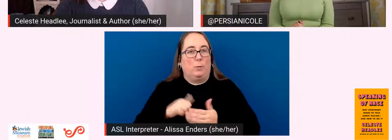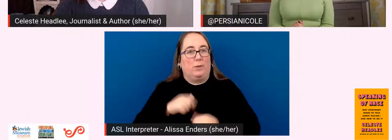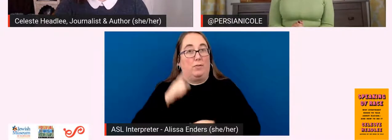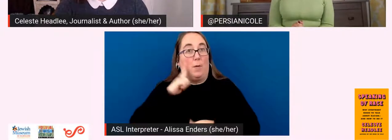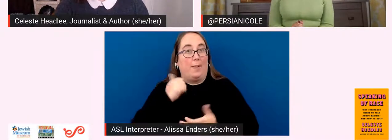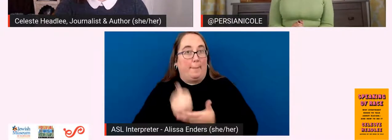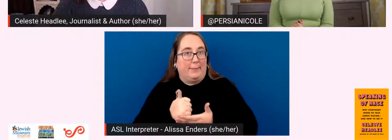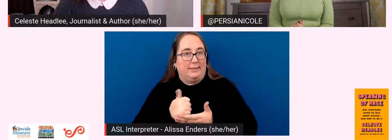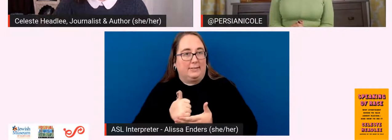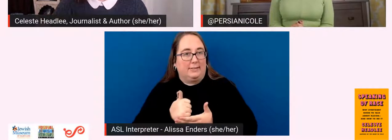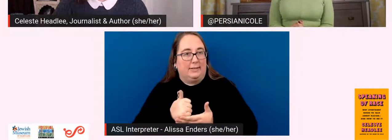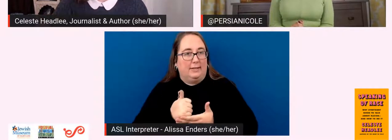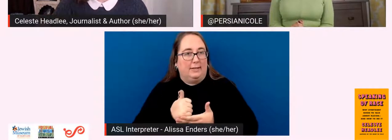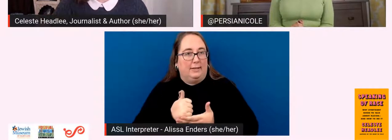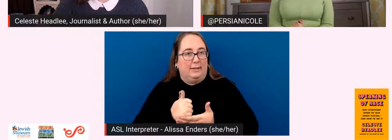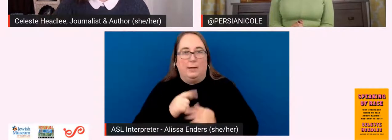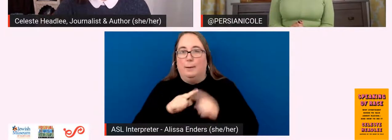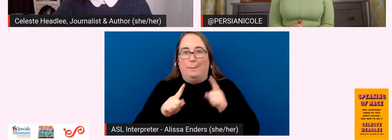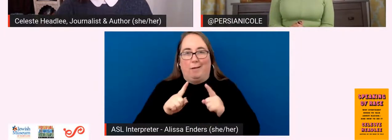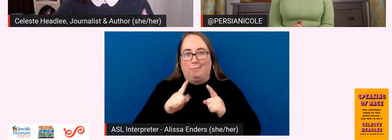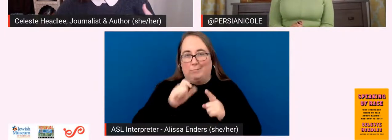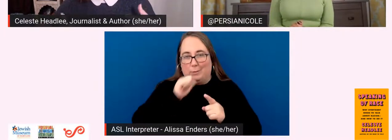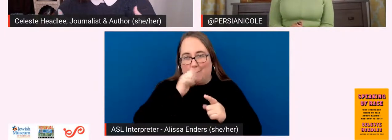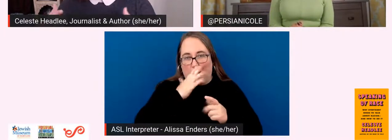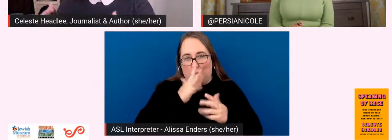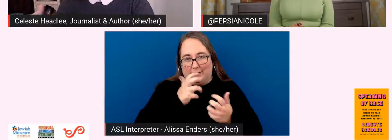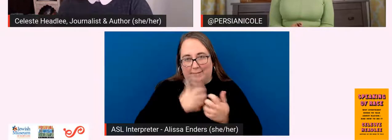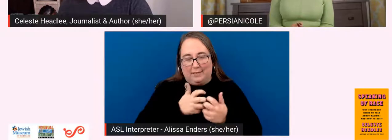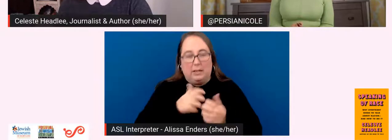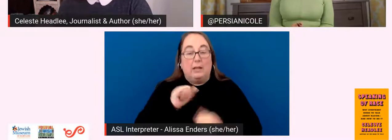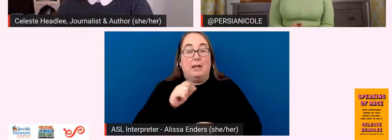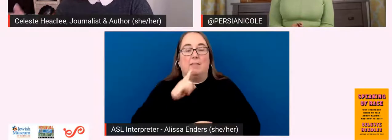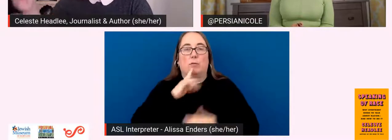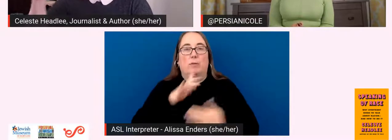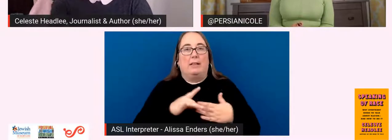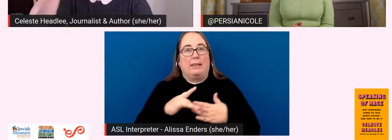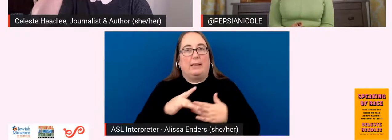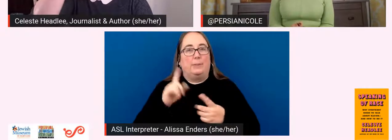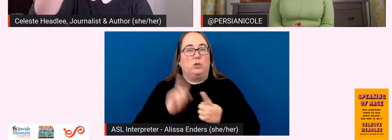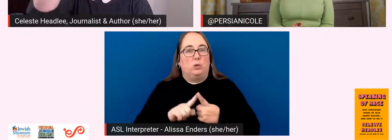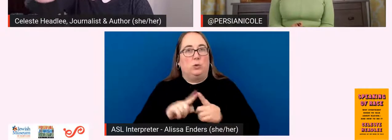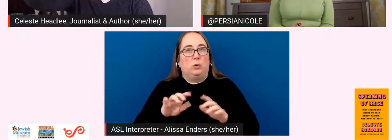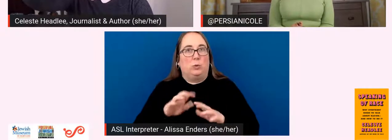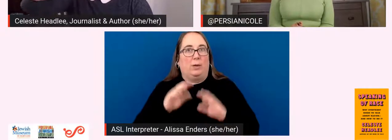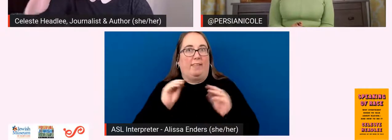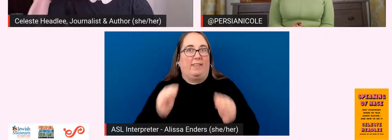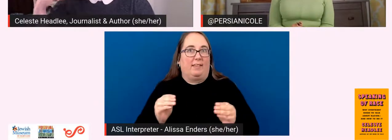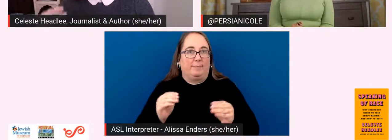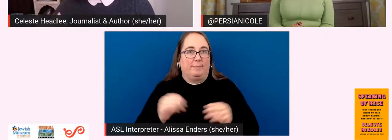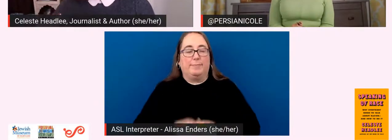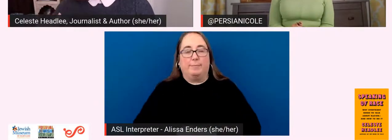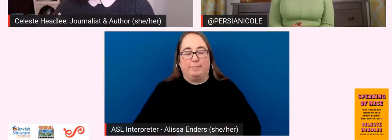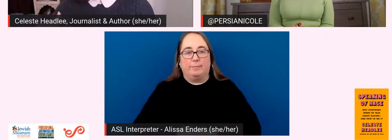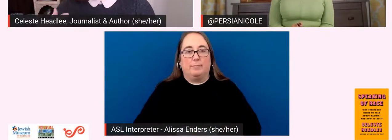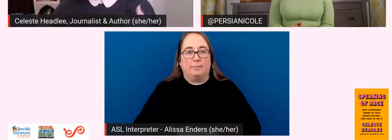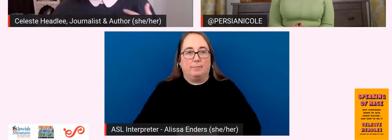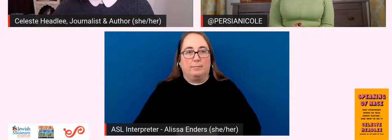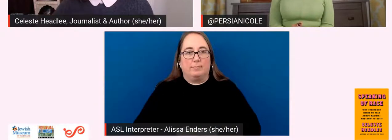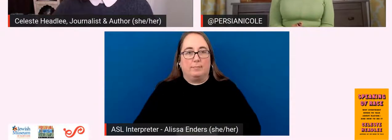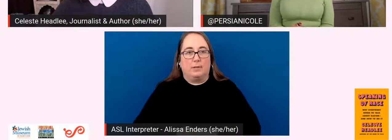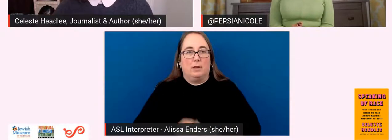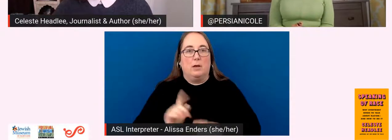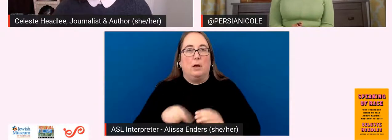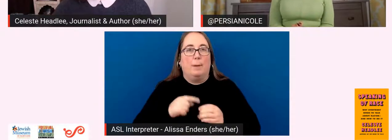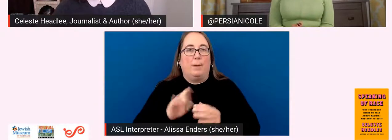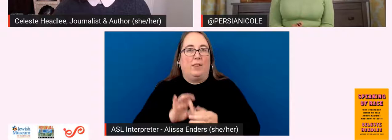helping us that were ending up to be counterproductive. And that really led me directly into Do Nothing, which is about letting go